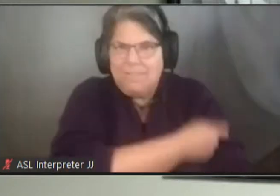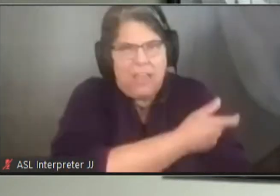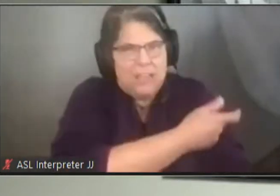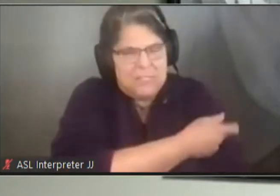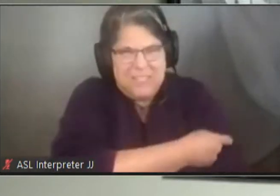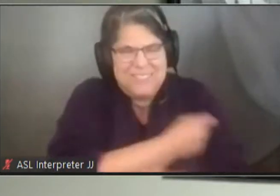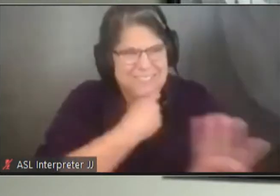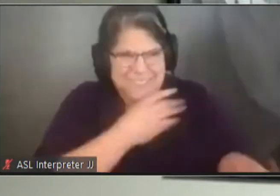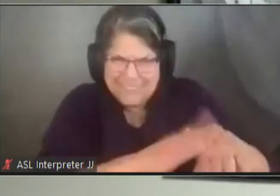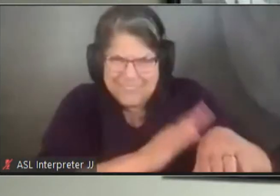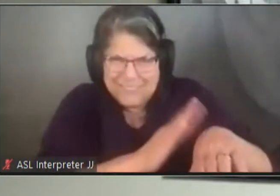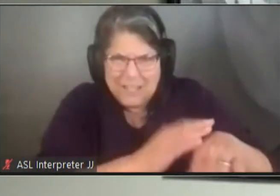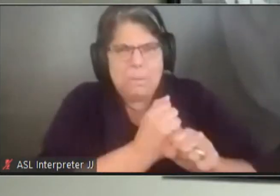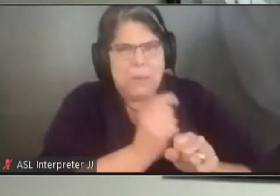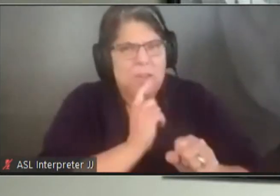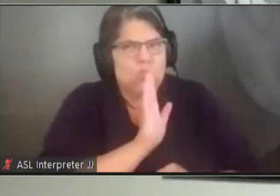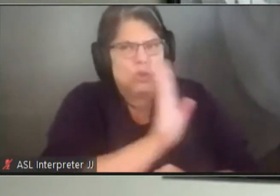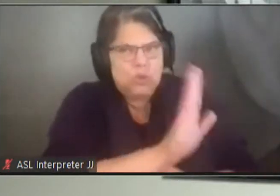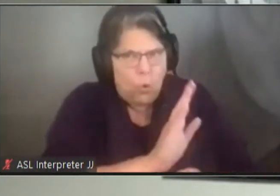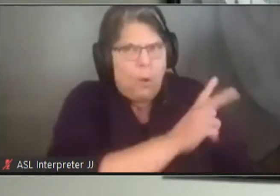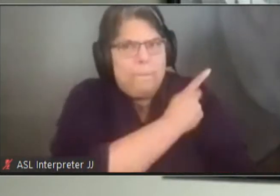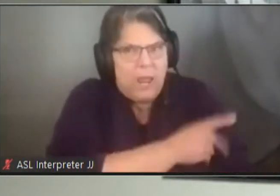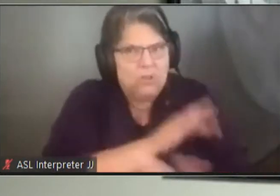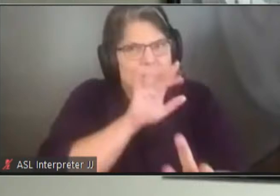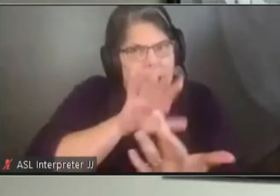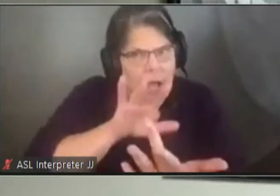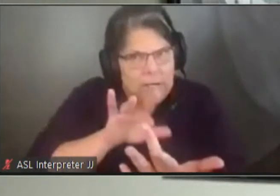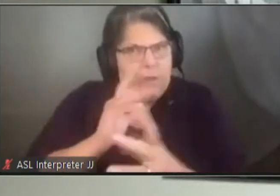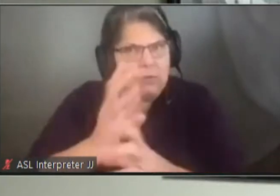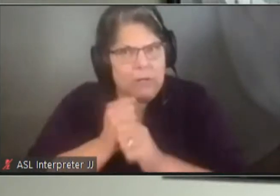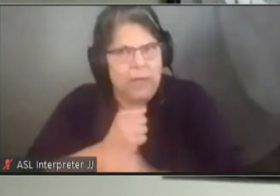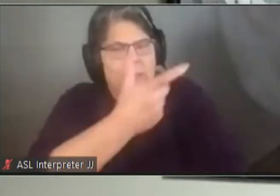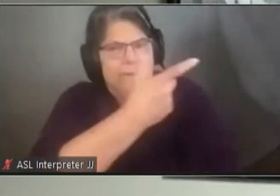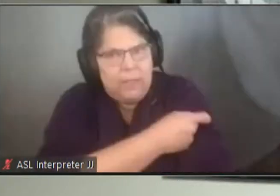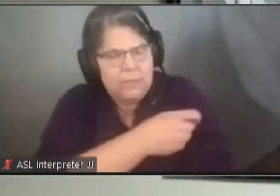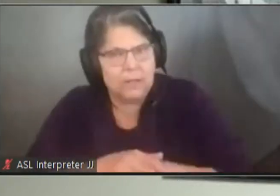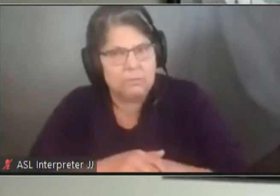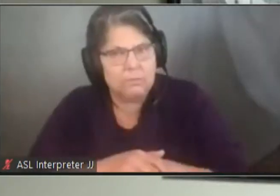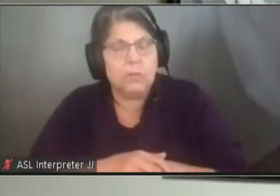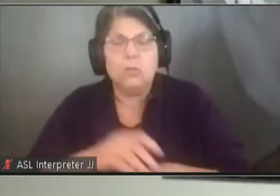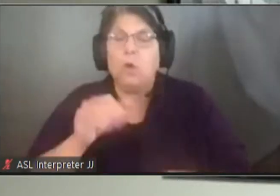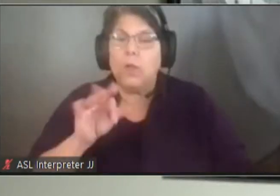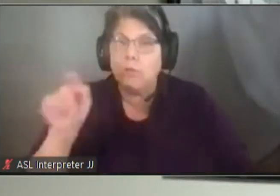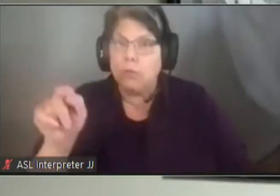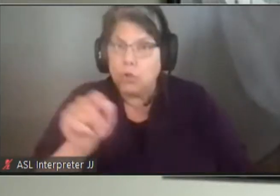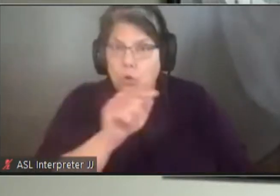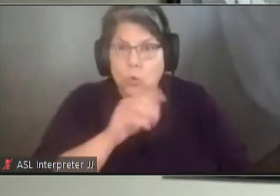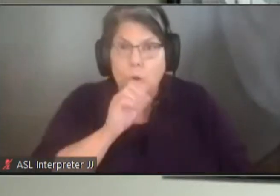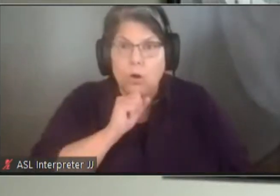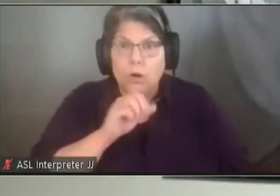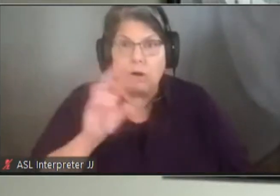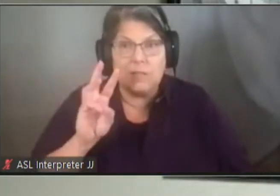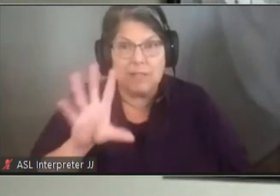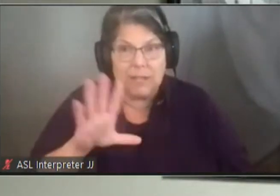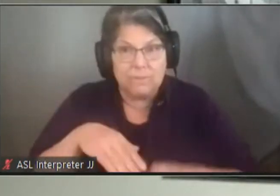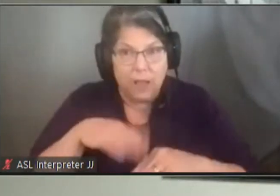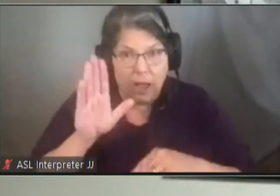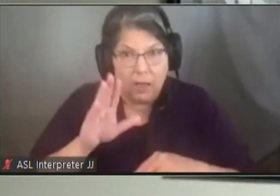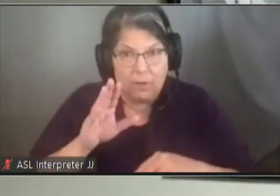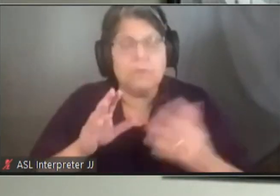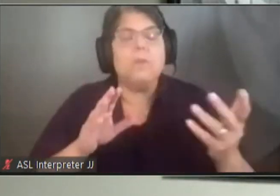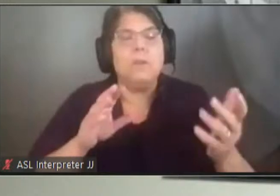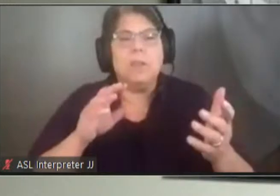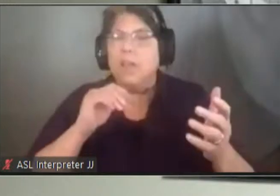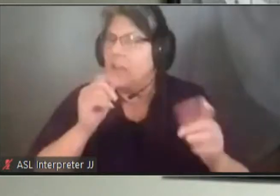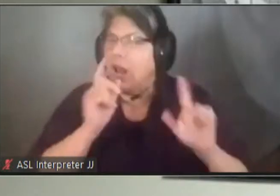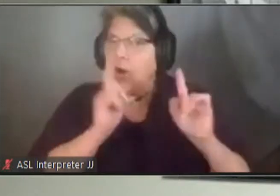be called up for vaccine. So if you are over 65 and not seeing a rural clinic or an FQHC